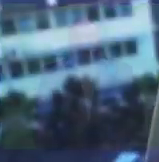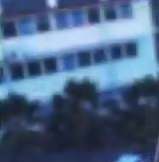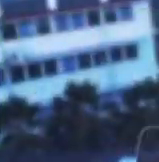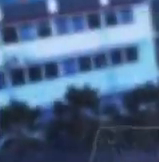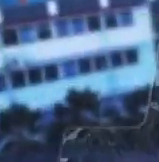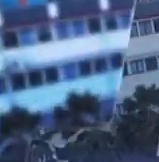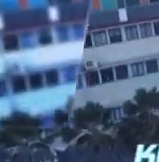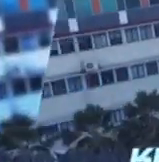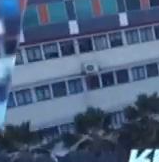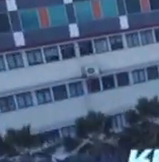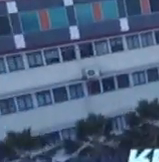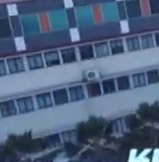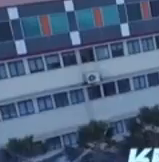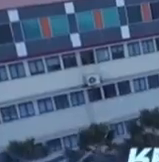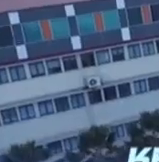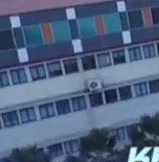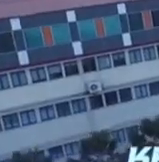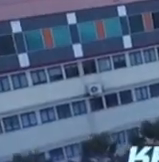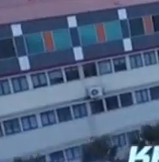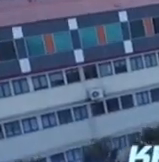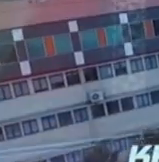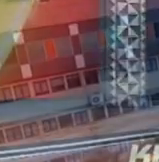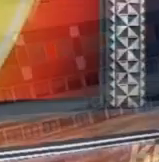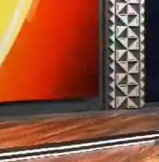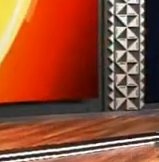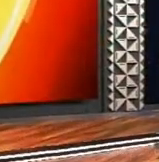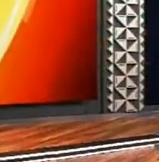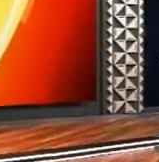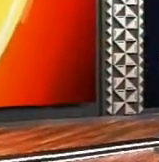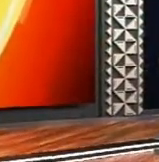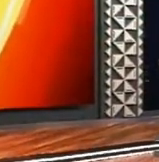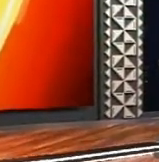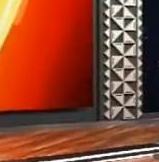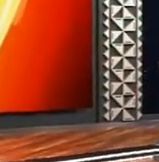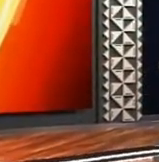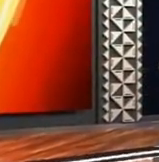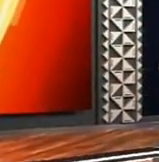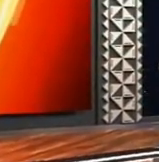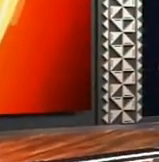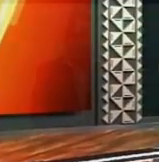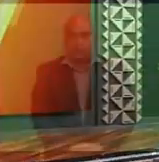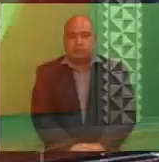From the studios of FBC Suva, Jackie Spate.